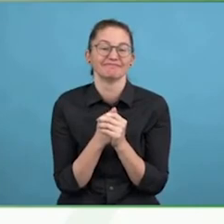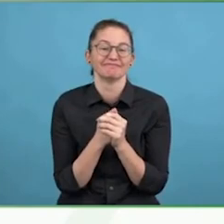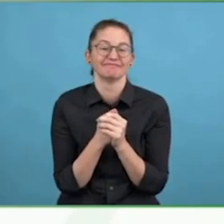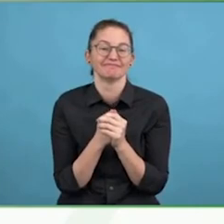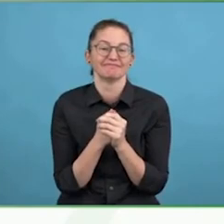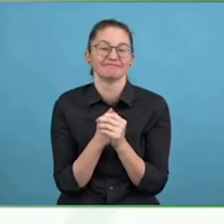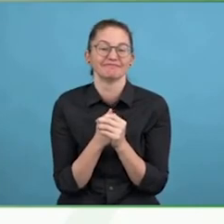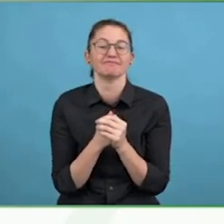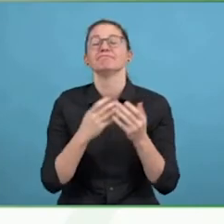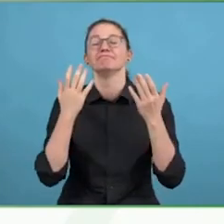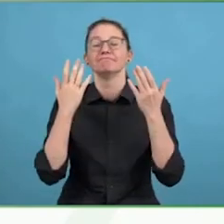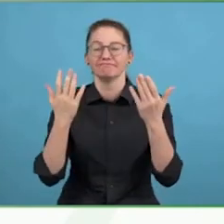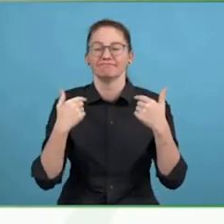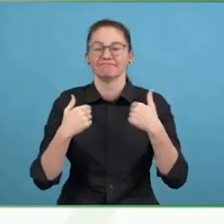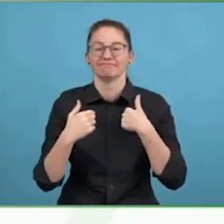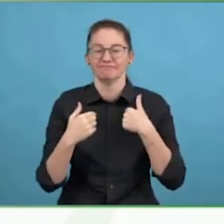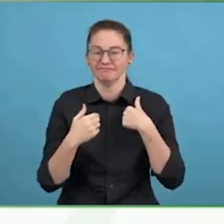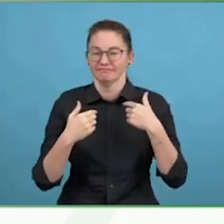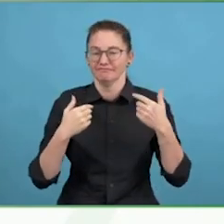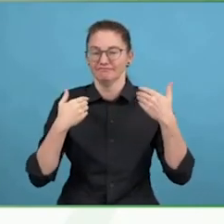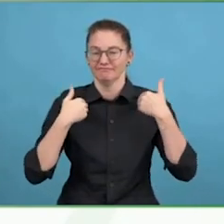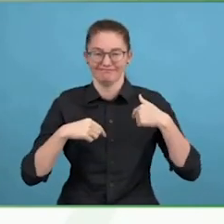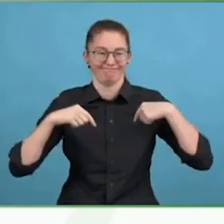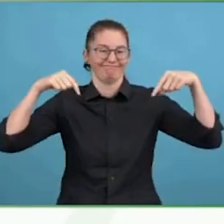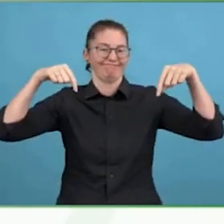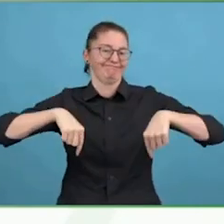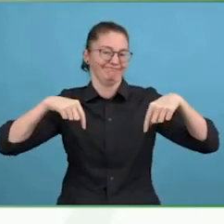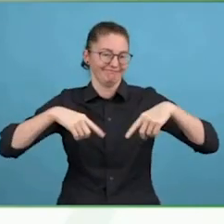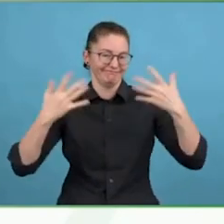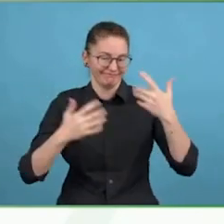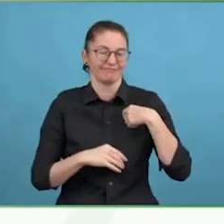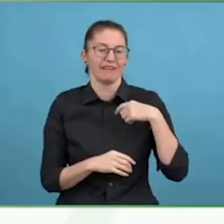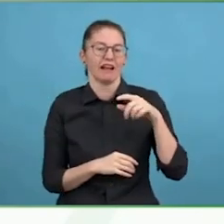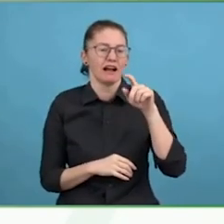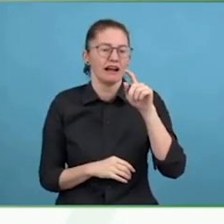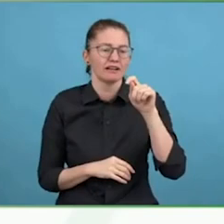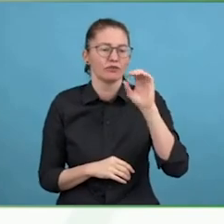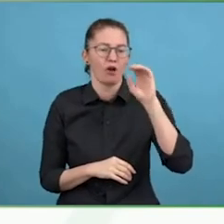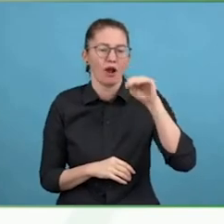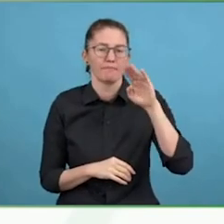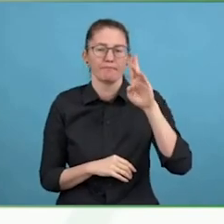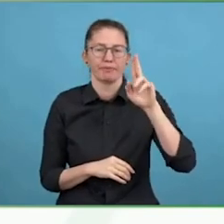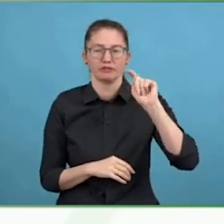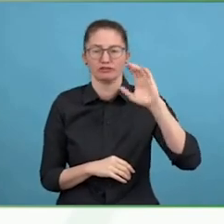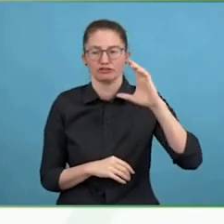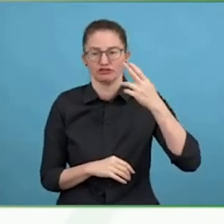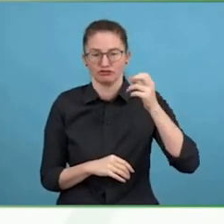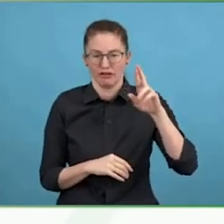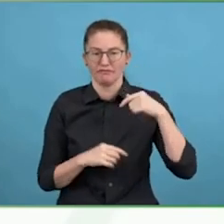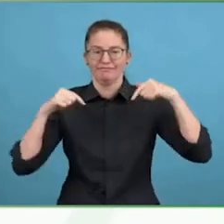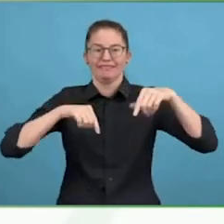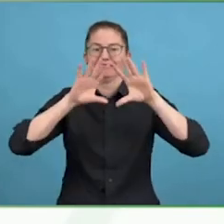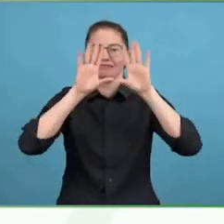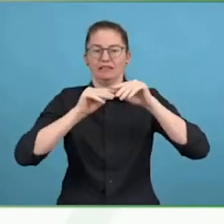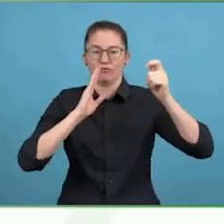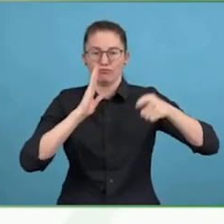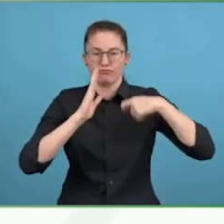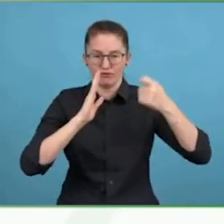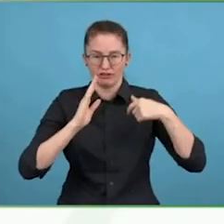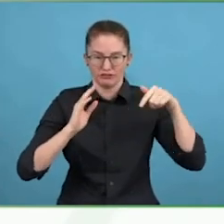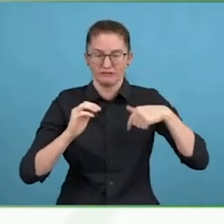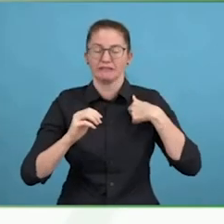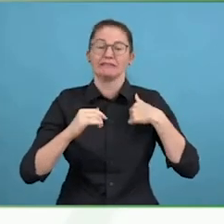Mani Razavizadeh and Ali Abbasi, both from